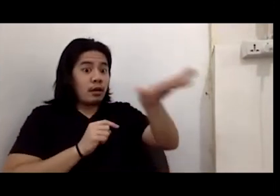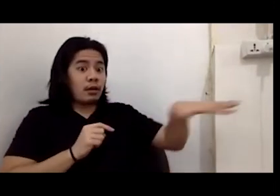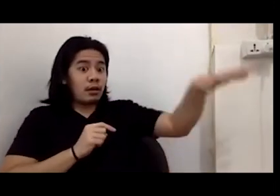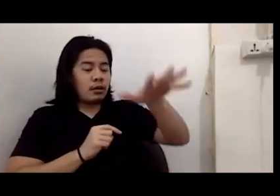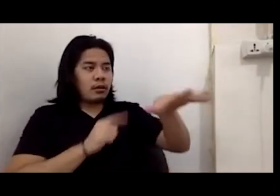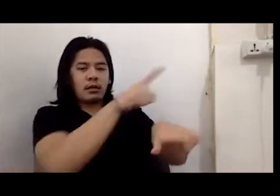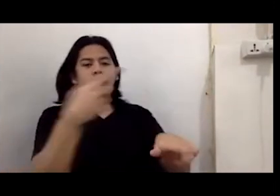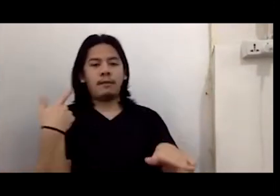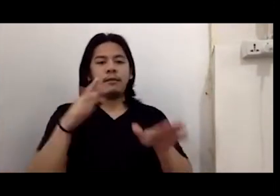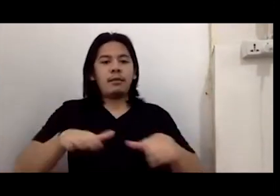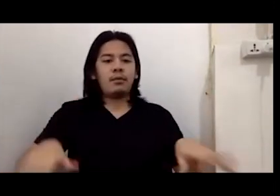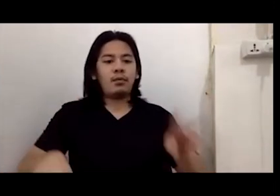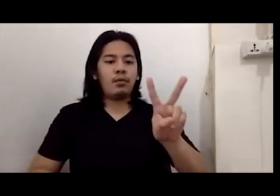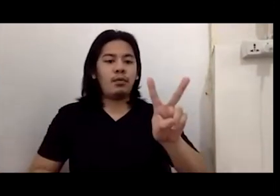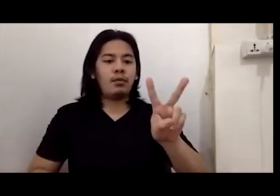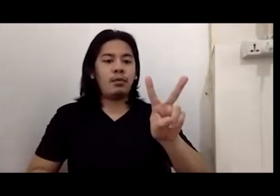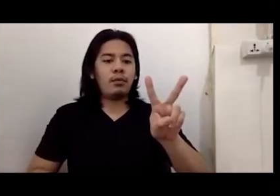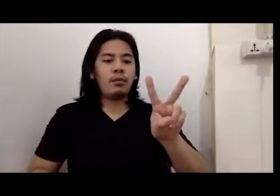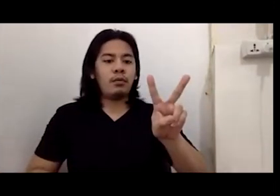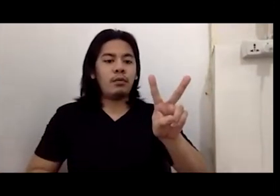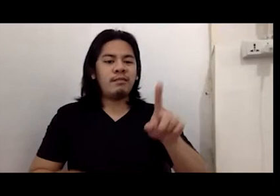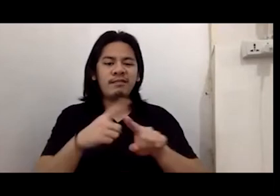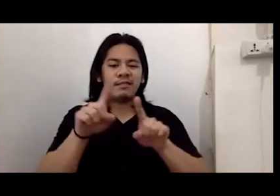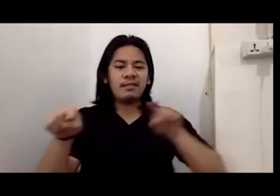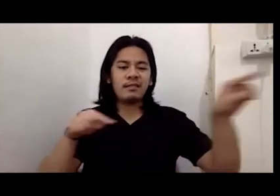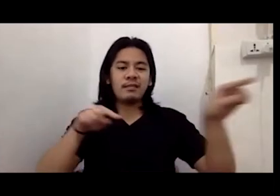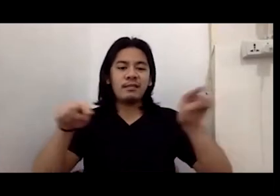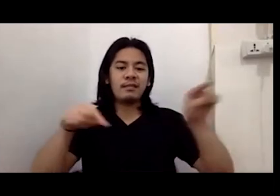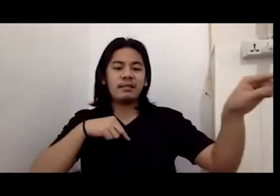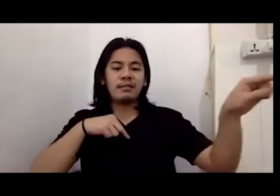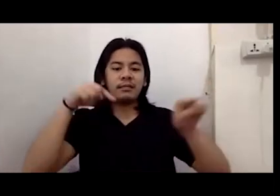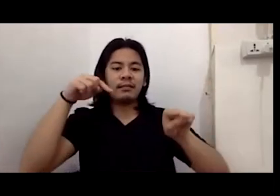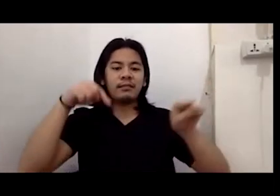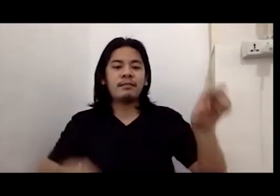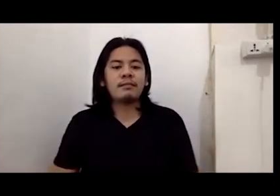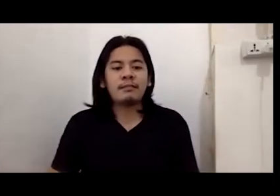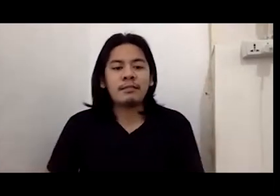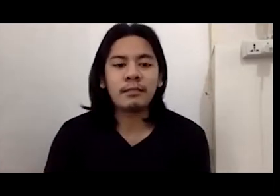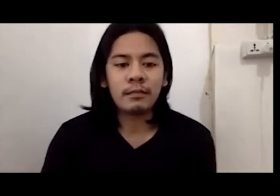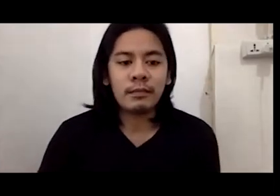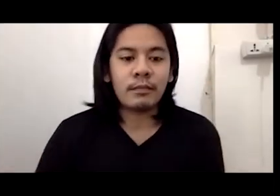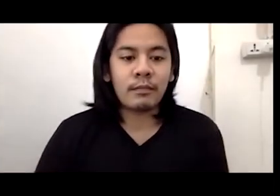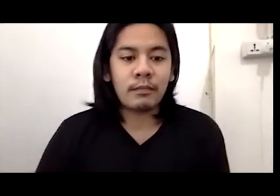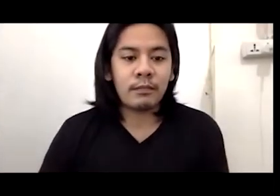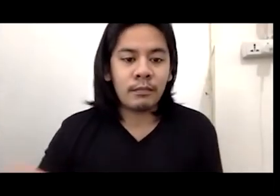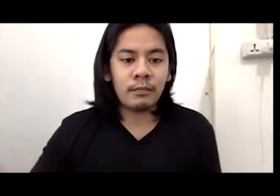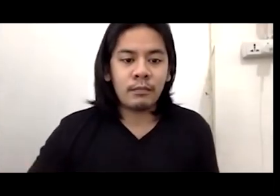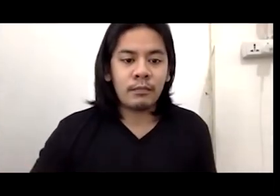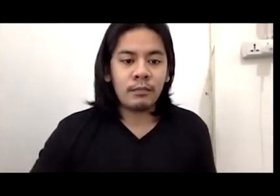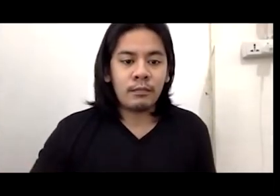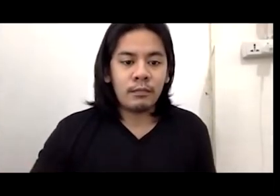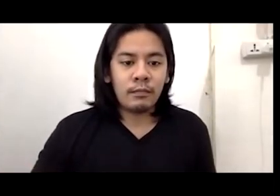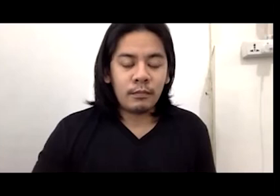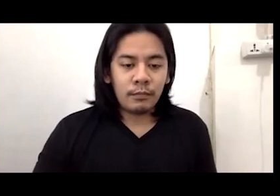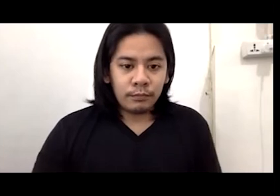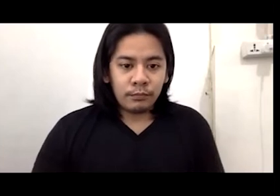the person is asking, right? If you have two children, or if you see children. So yeah, we'll